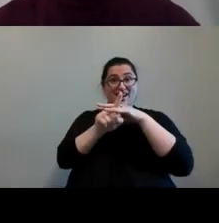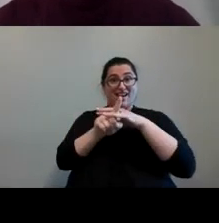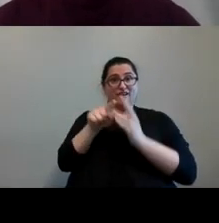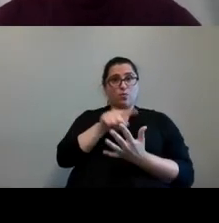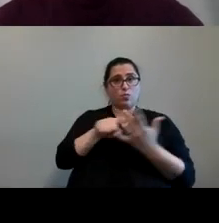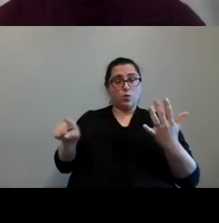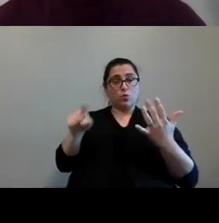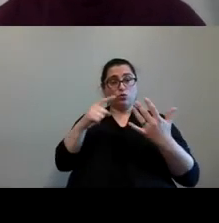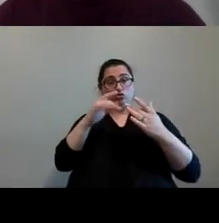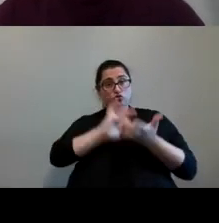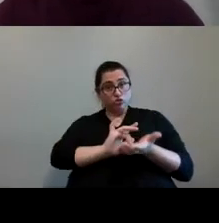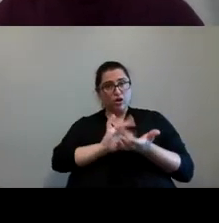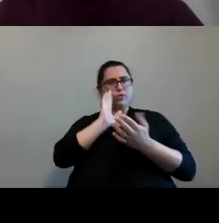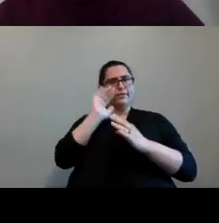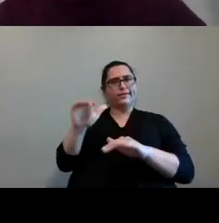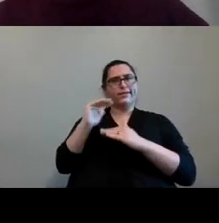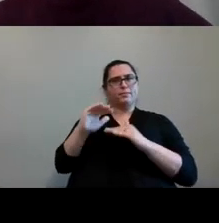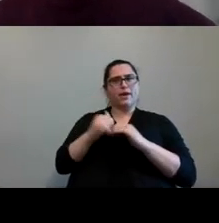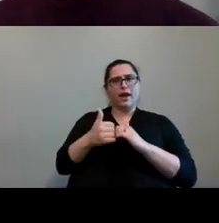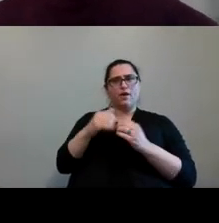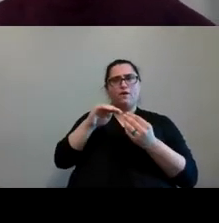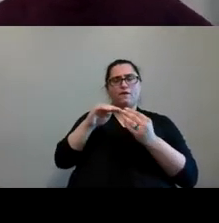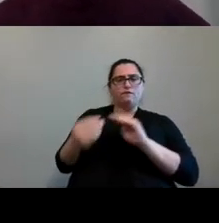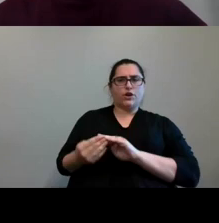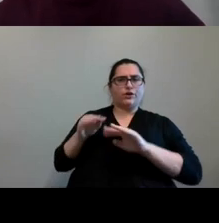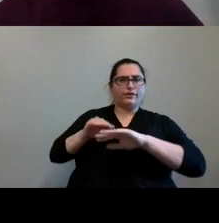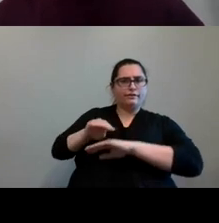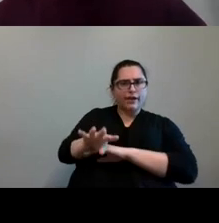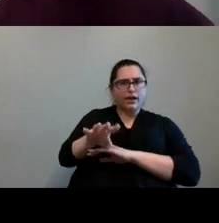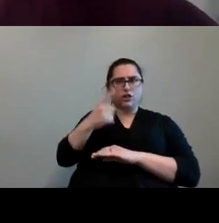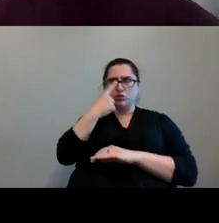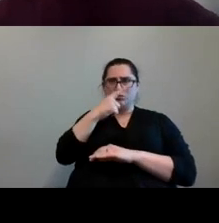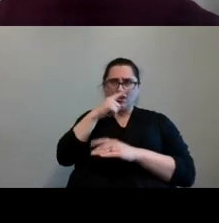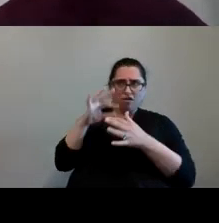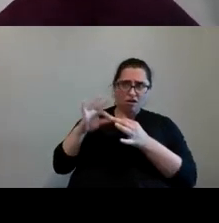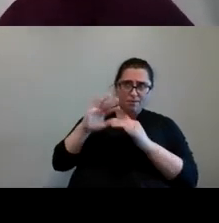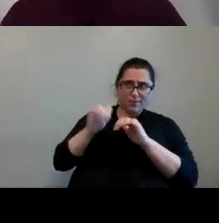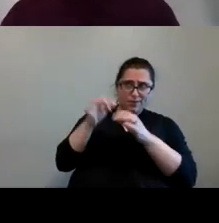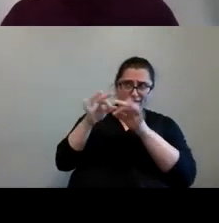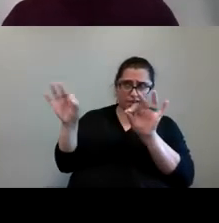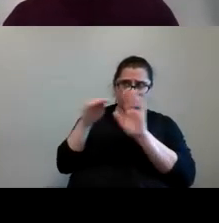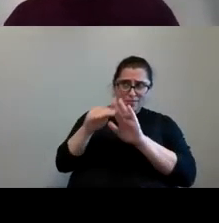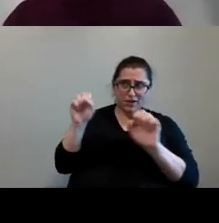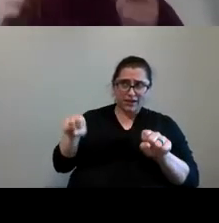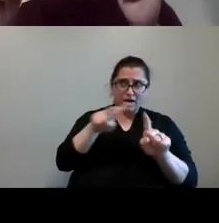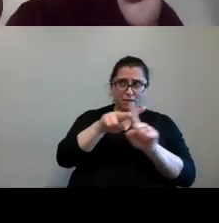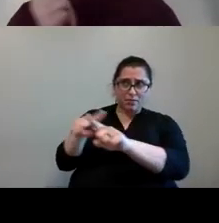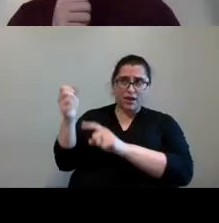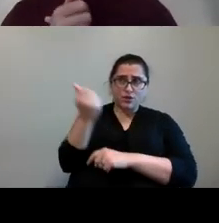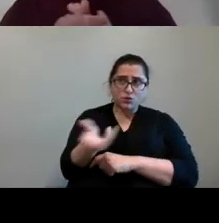limits the predictability of variant combo effects. Can you comment how language models might extend to more than 1 mutation?